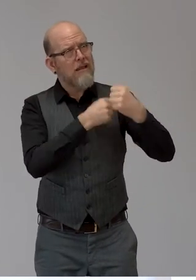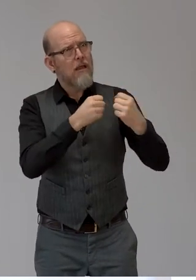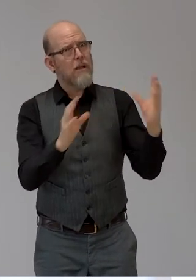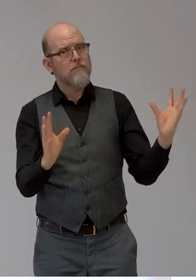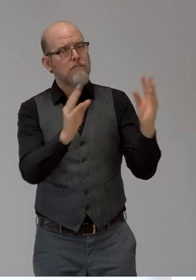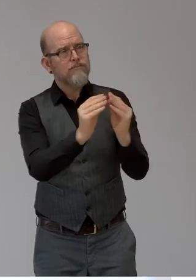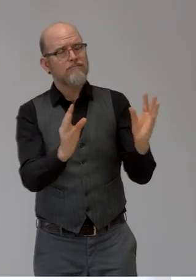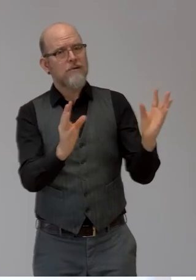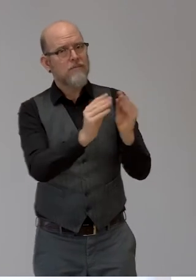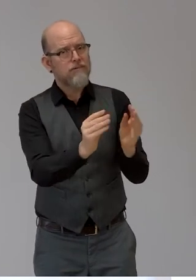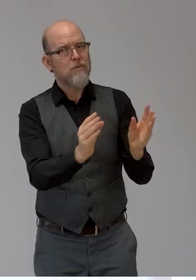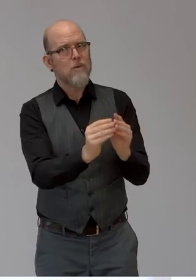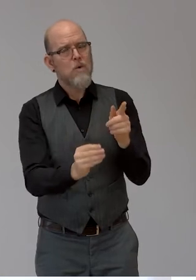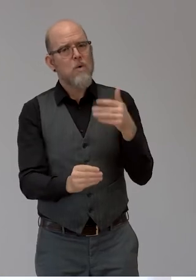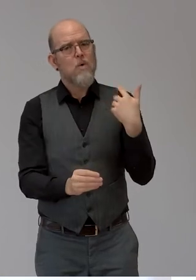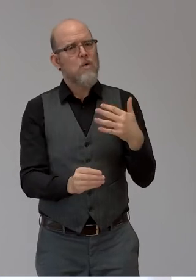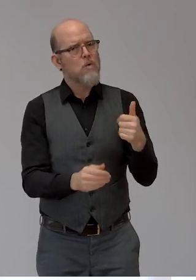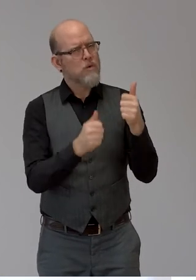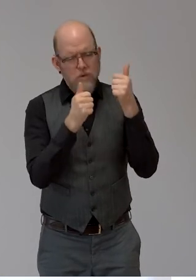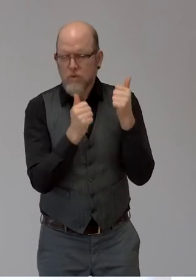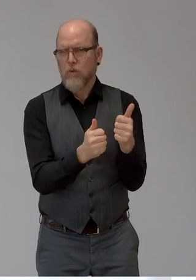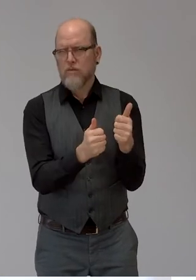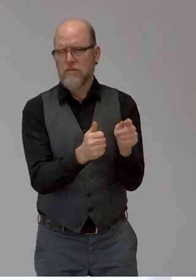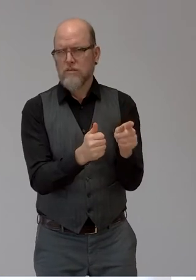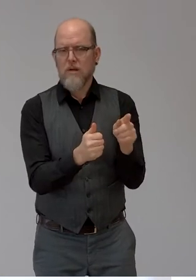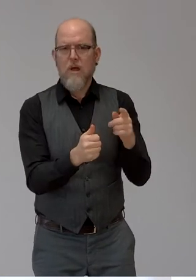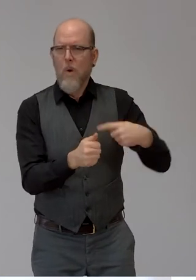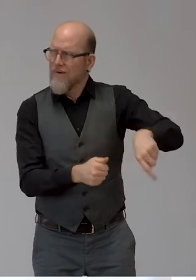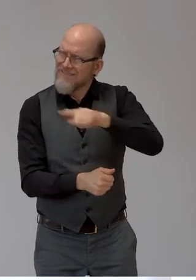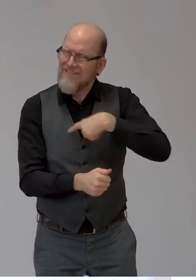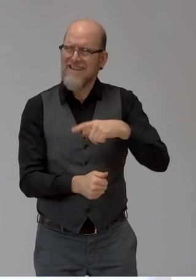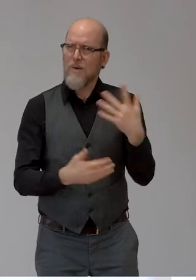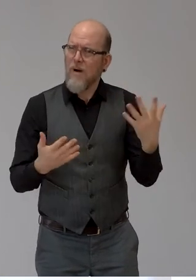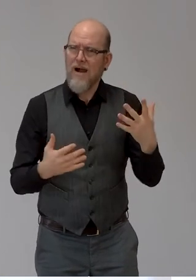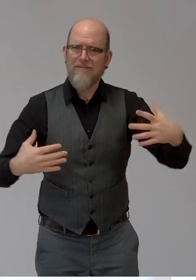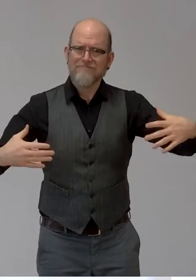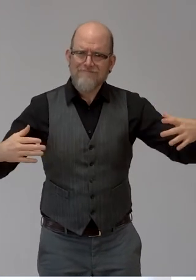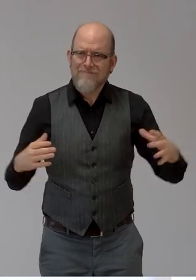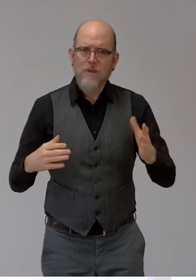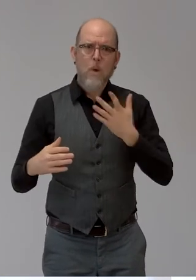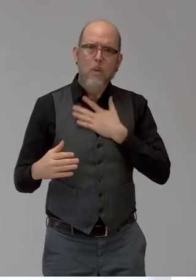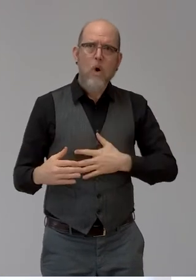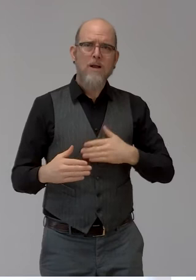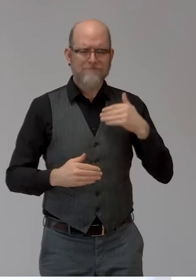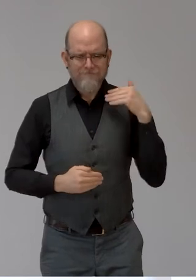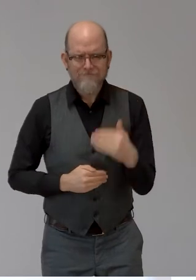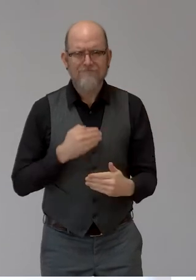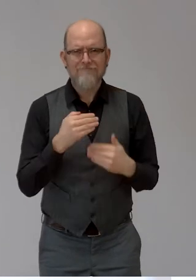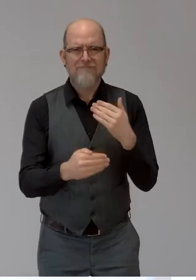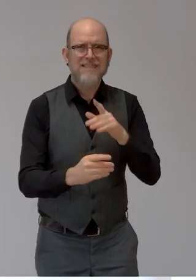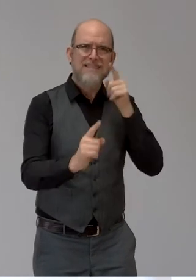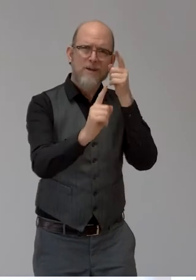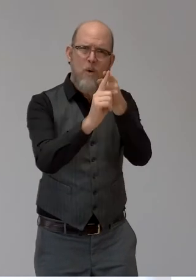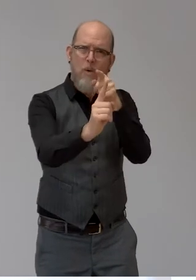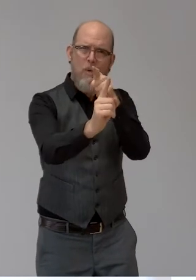it's amazing how we all want to bring forward. We have the same aim and the same